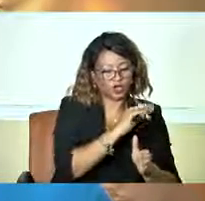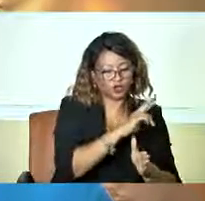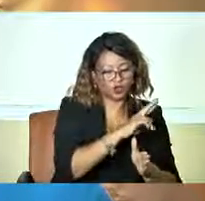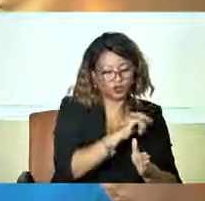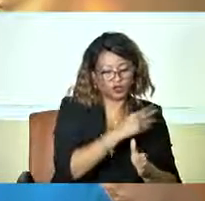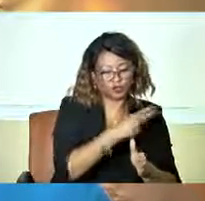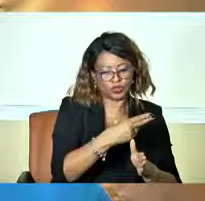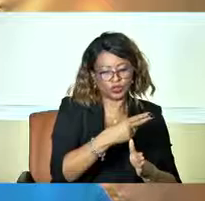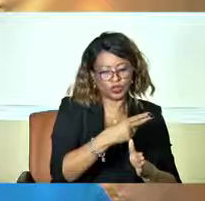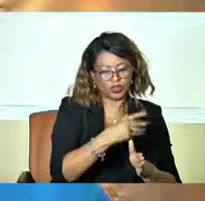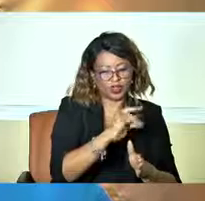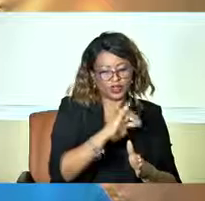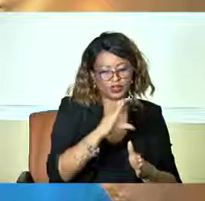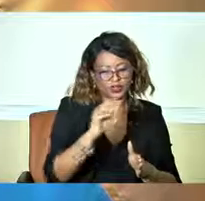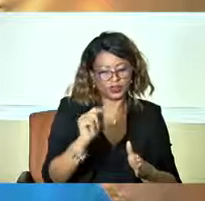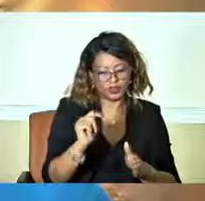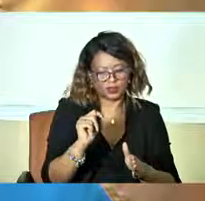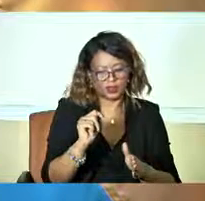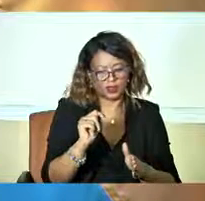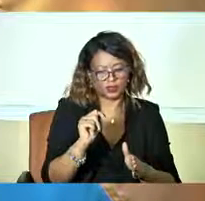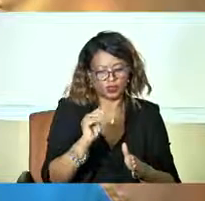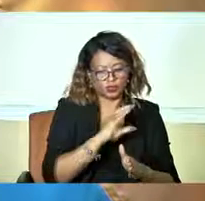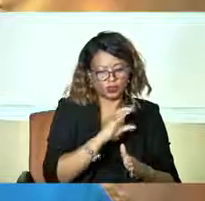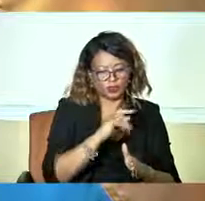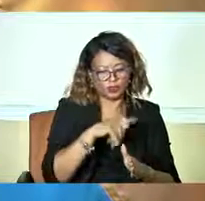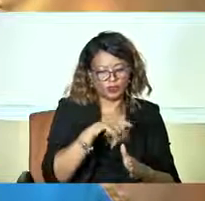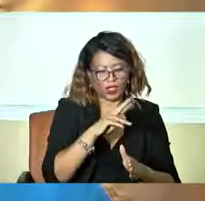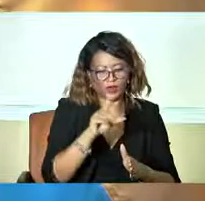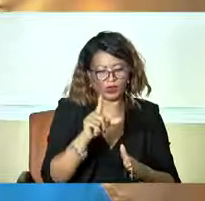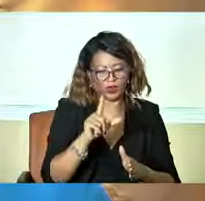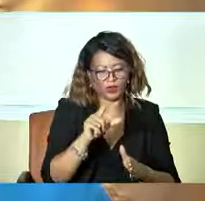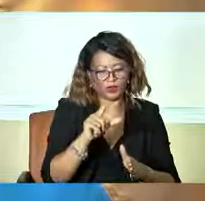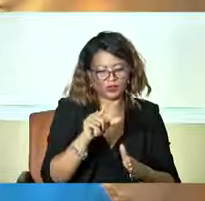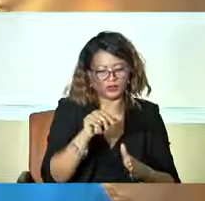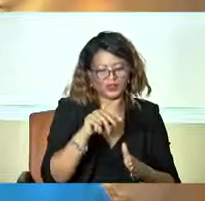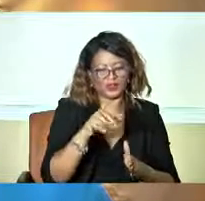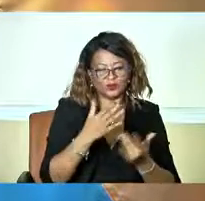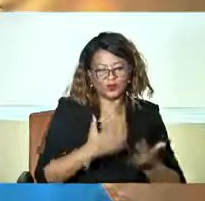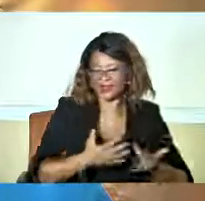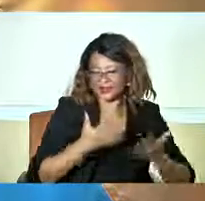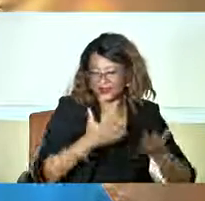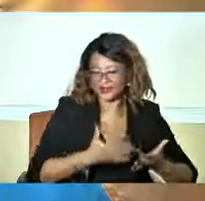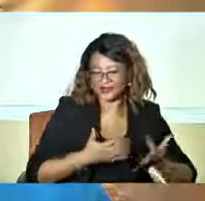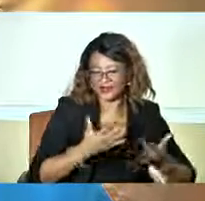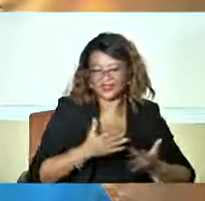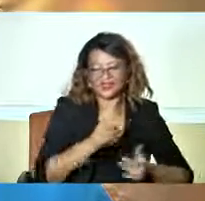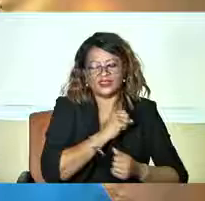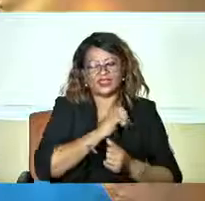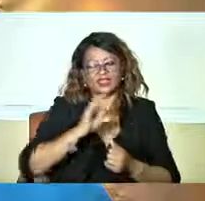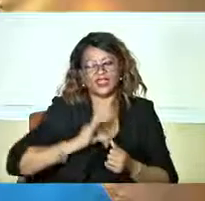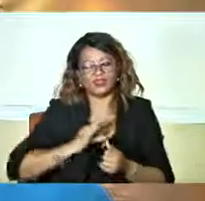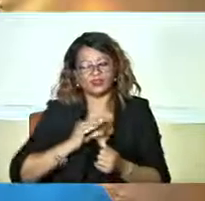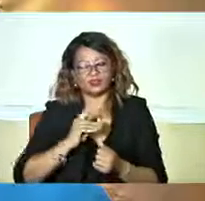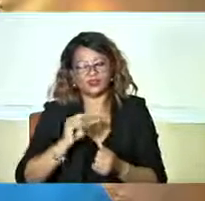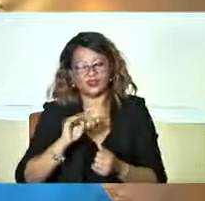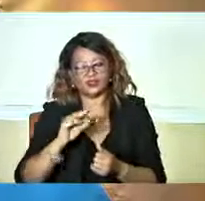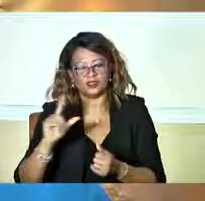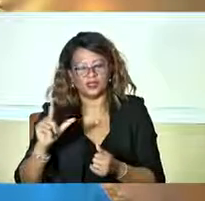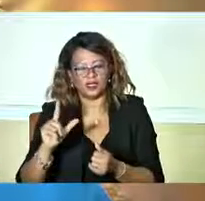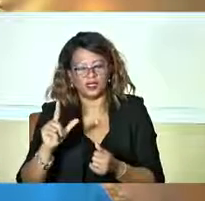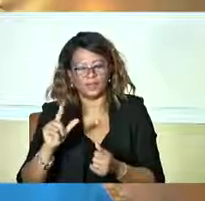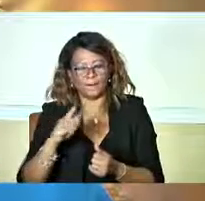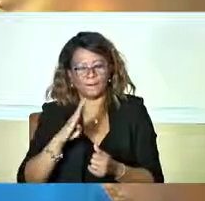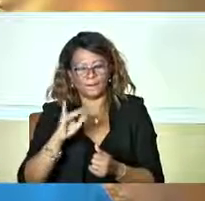ICT Specialist Christy Powell for remaining on standby, the staff of DTAD